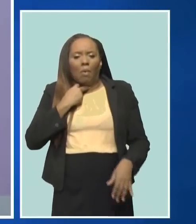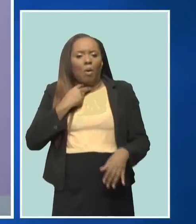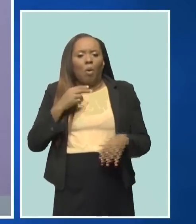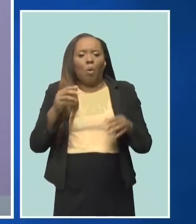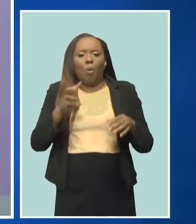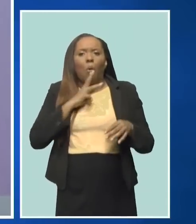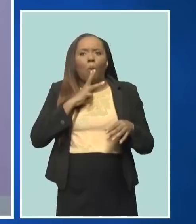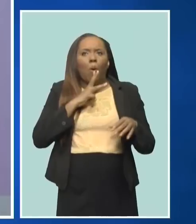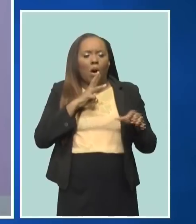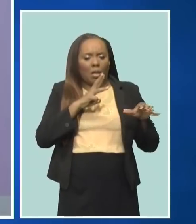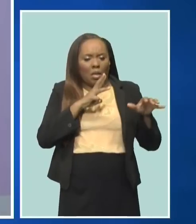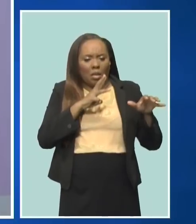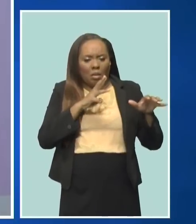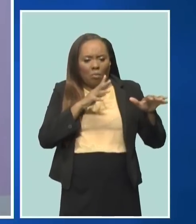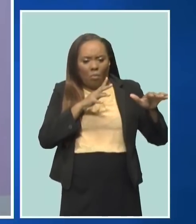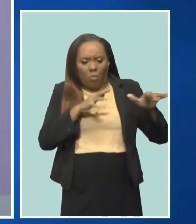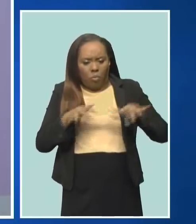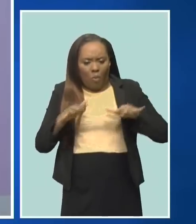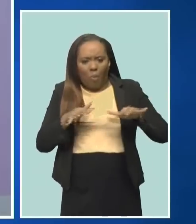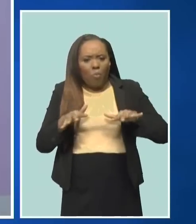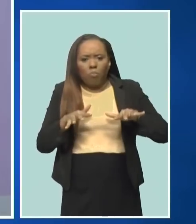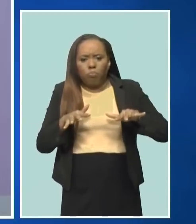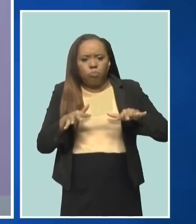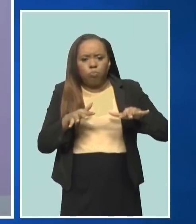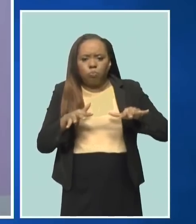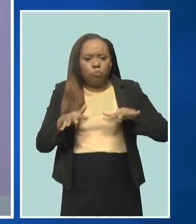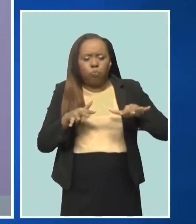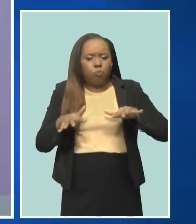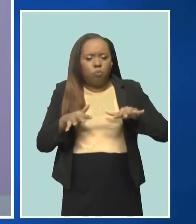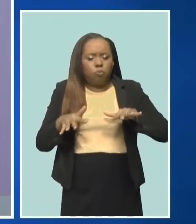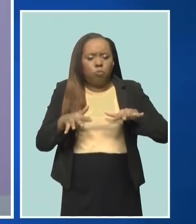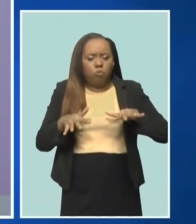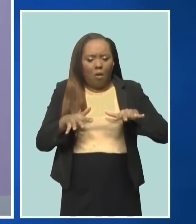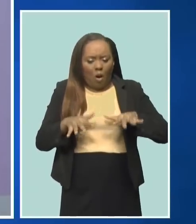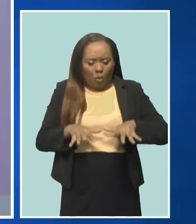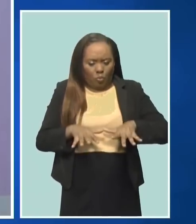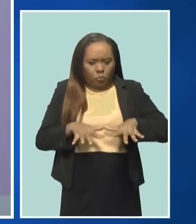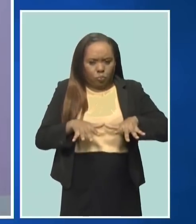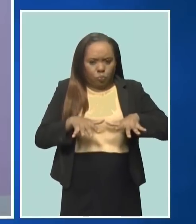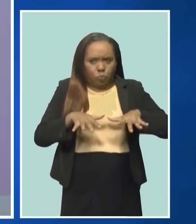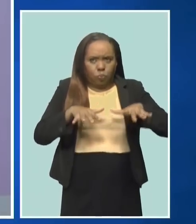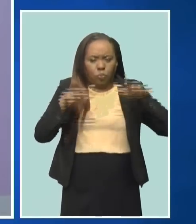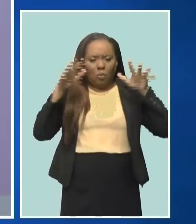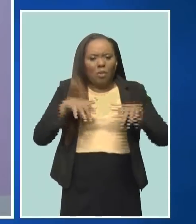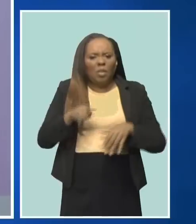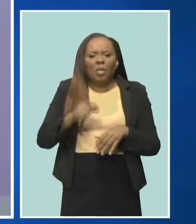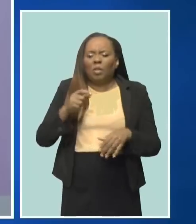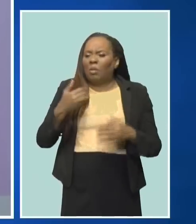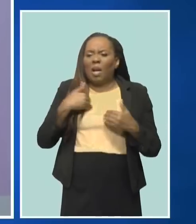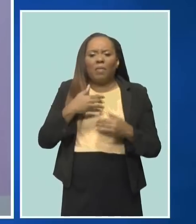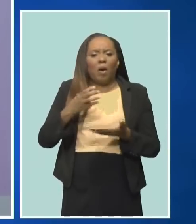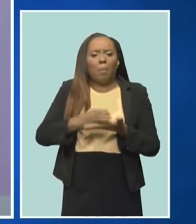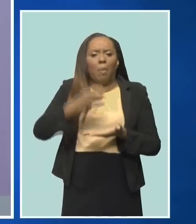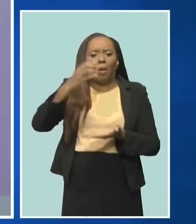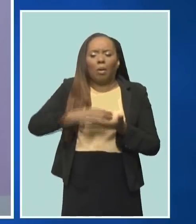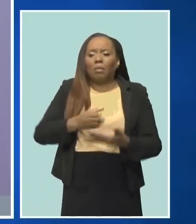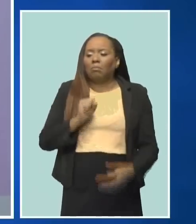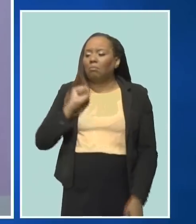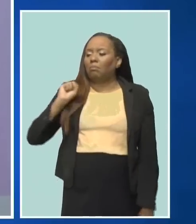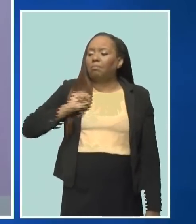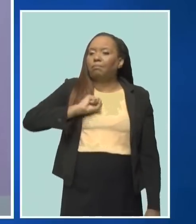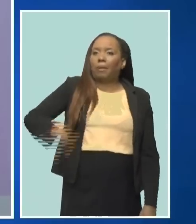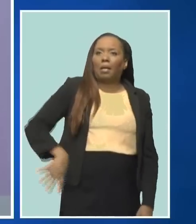the water went on pretty quickly. But that's the plastic. Every time you throw away a bottle, every time you